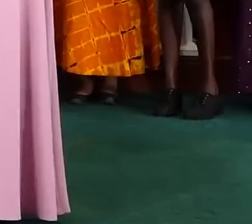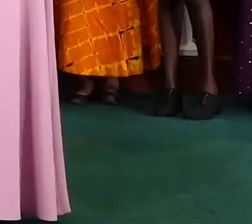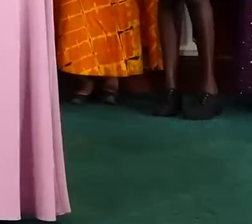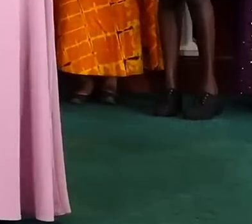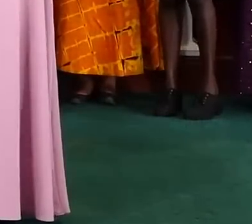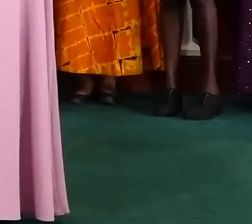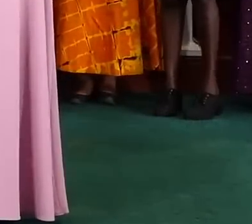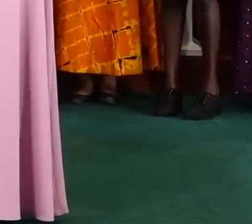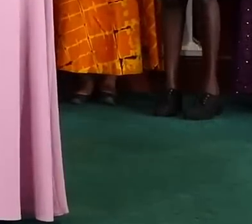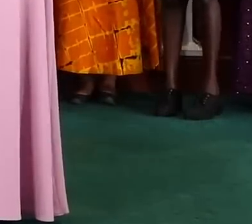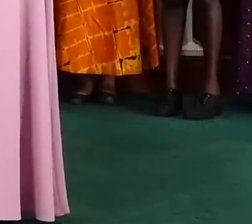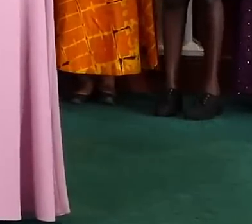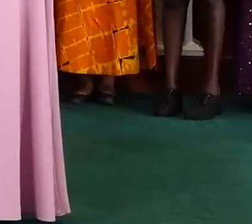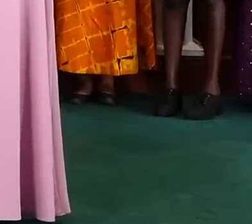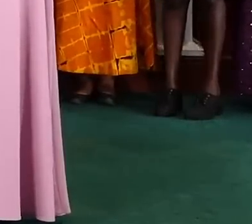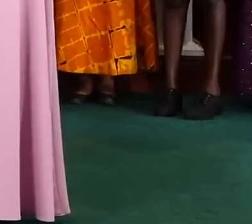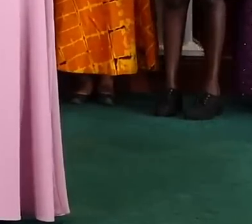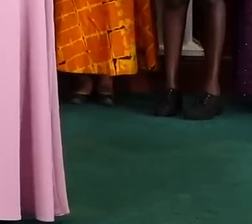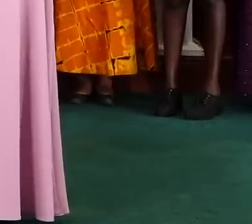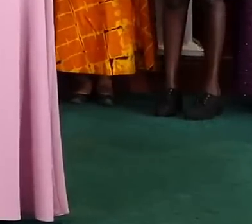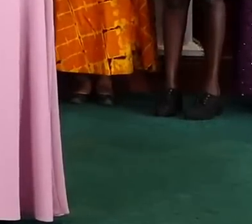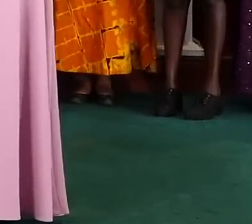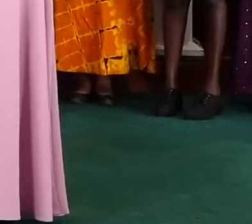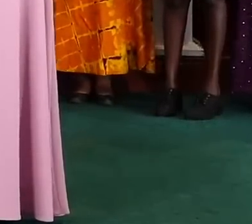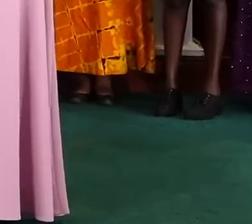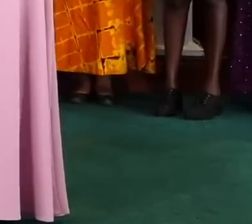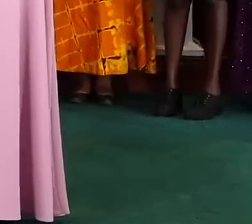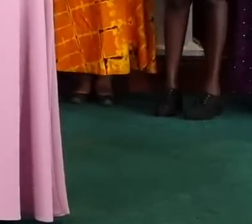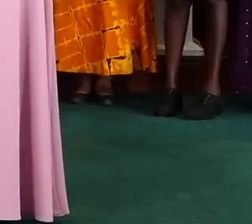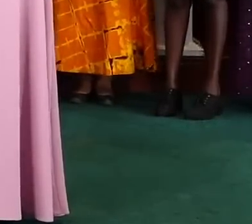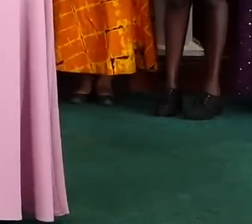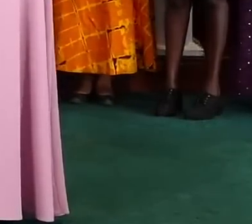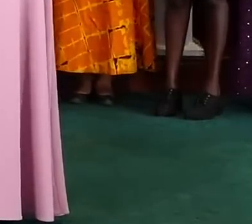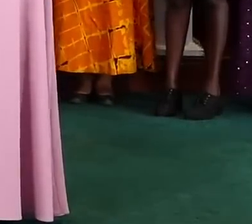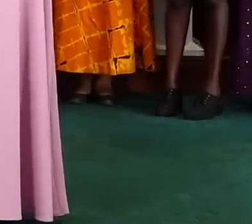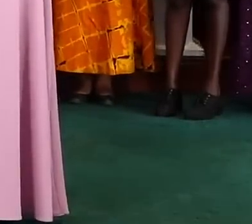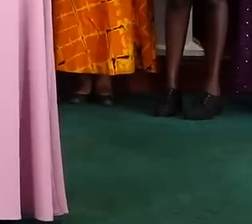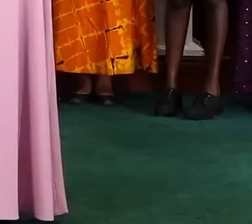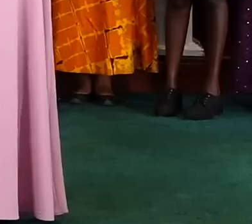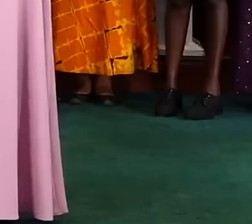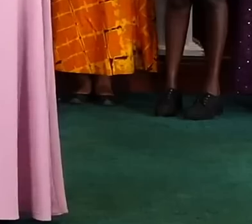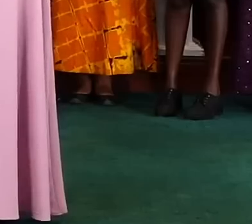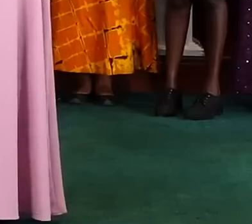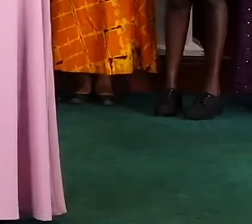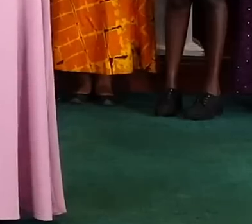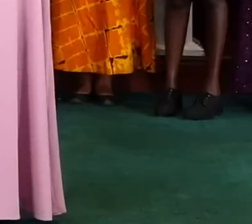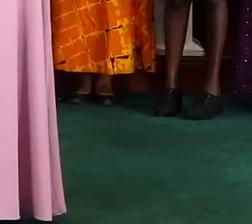Come on, sing that song. That's around. That's around.